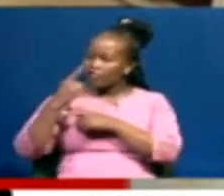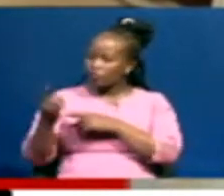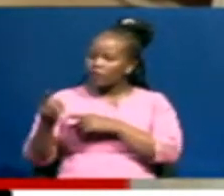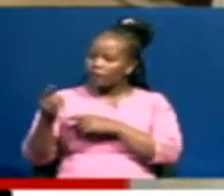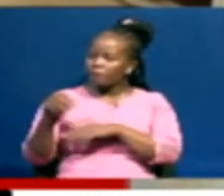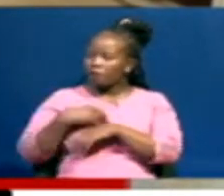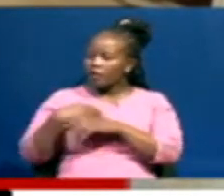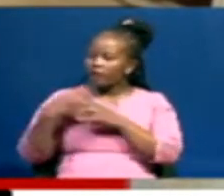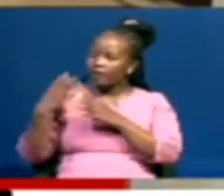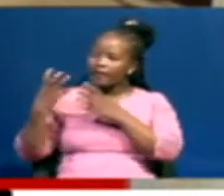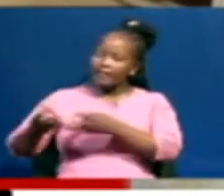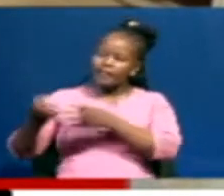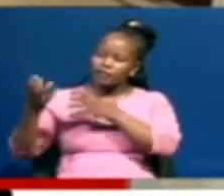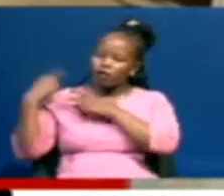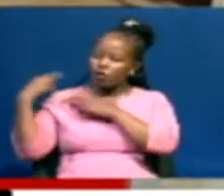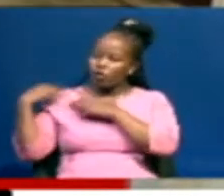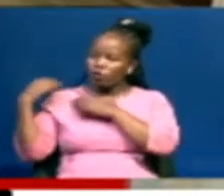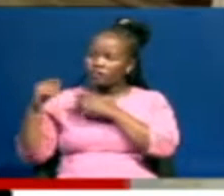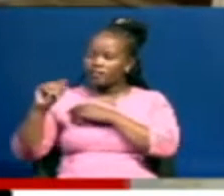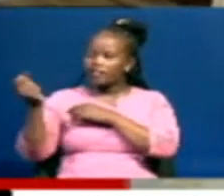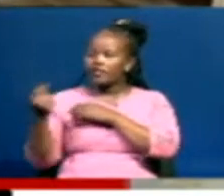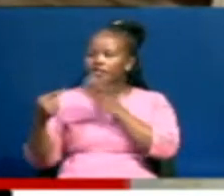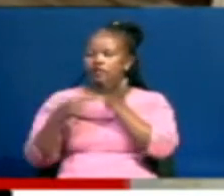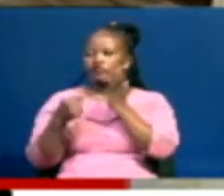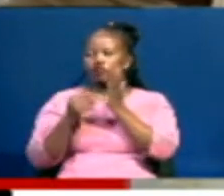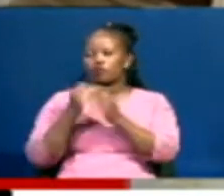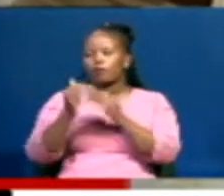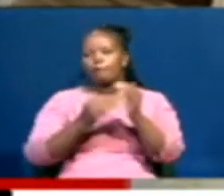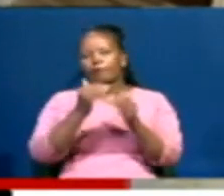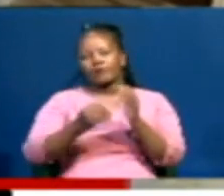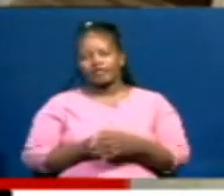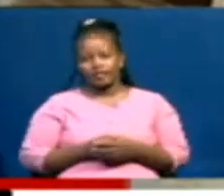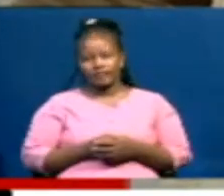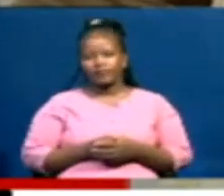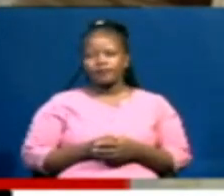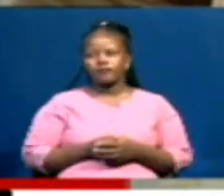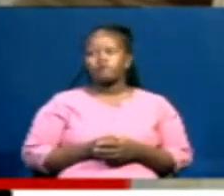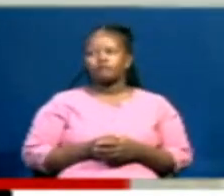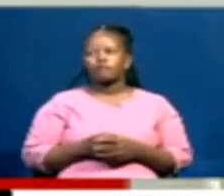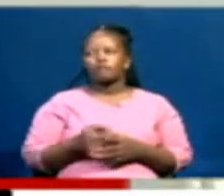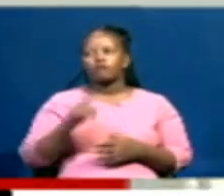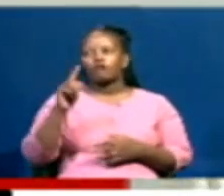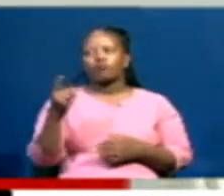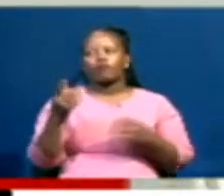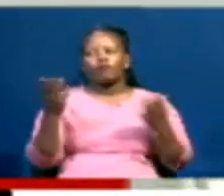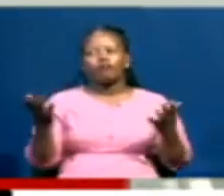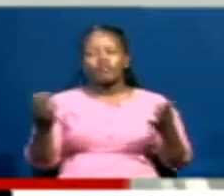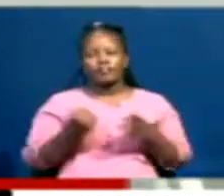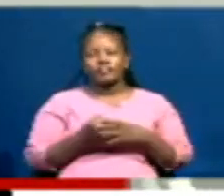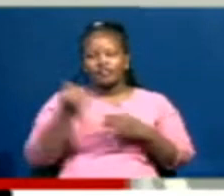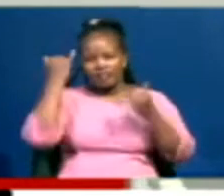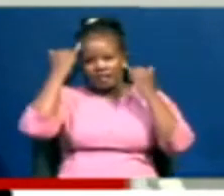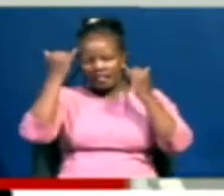in Kenya's digitalization and digitization process, Bwana Waziri? Of course, the first thing is that innovation cannot be owned